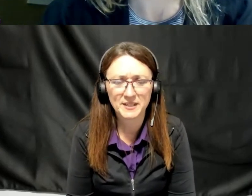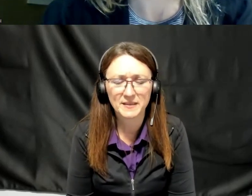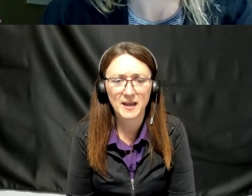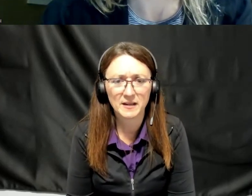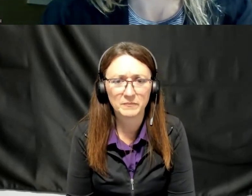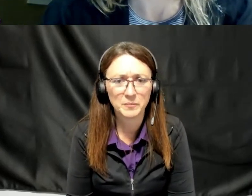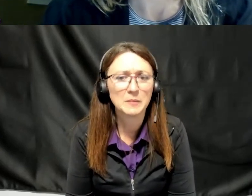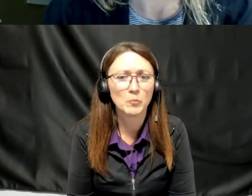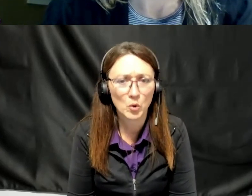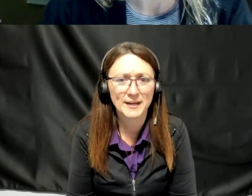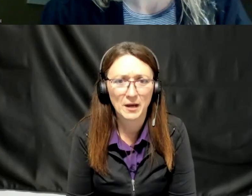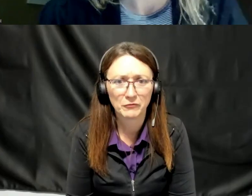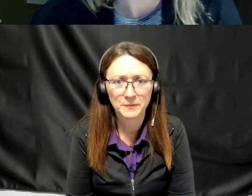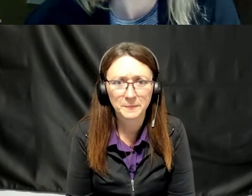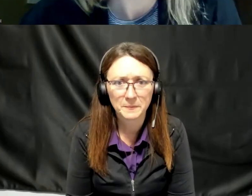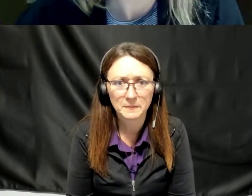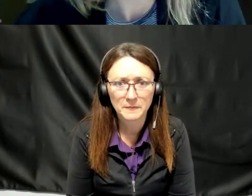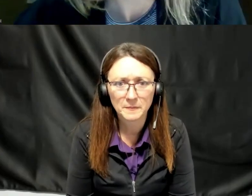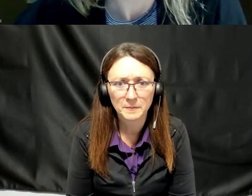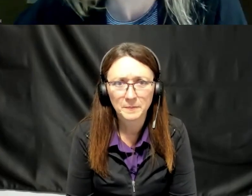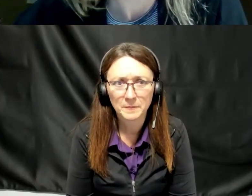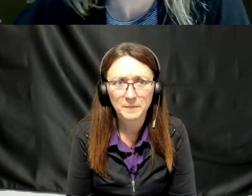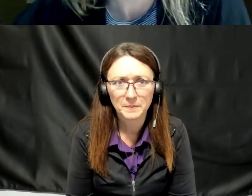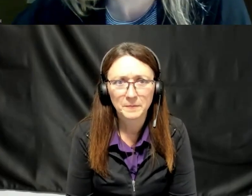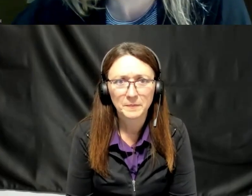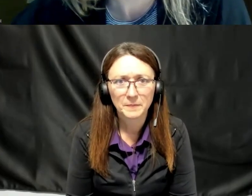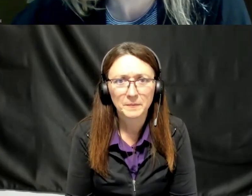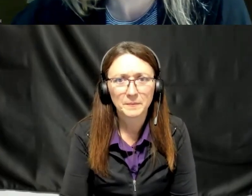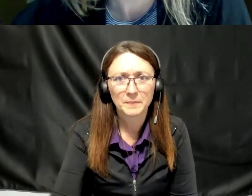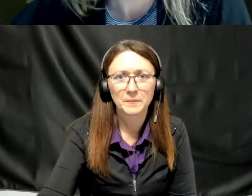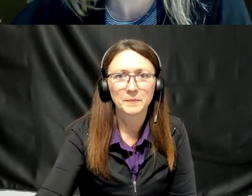be experiencing that being born deaf.